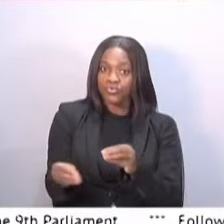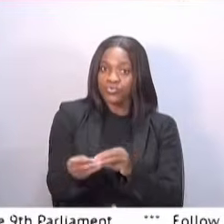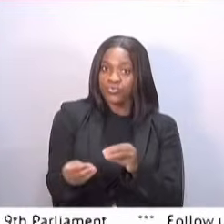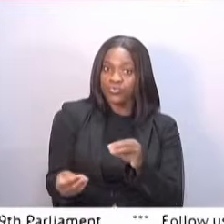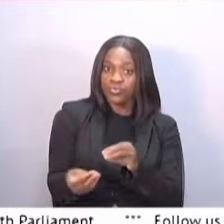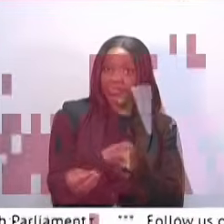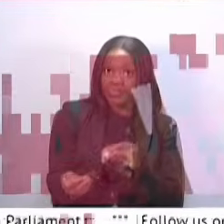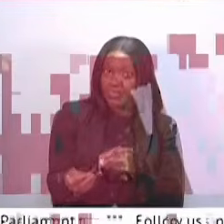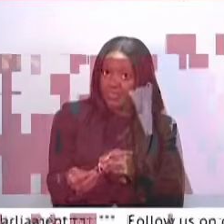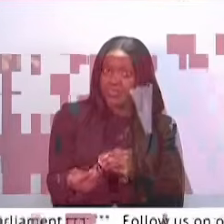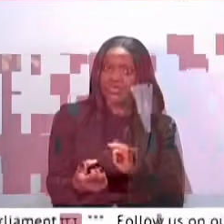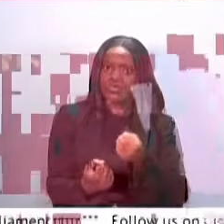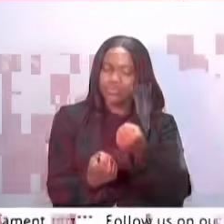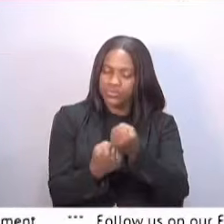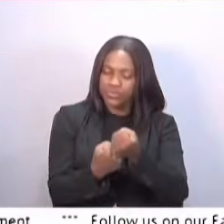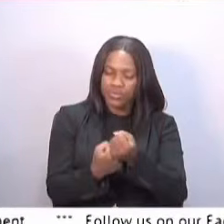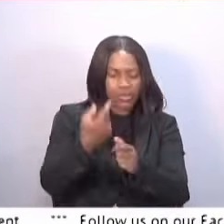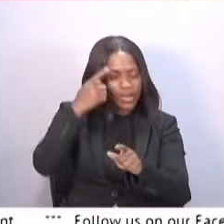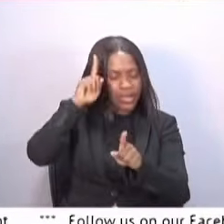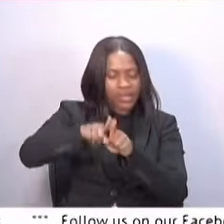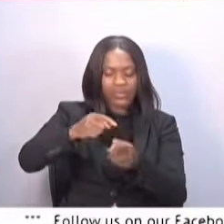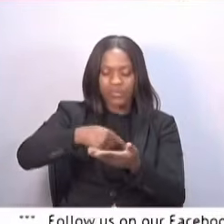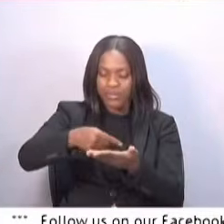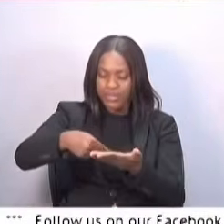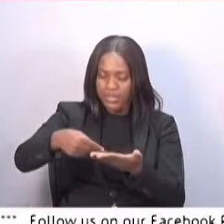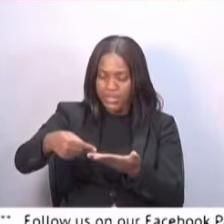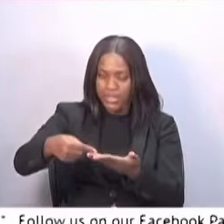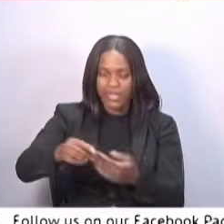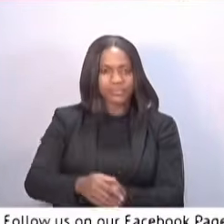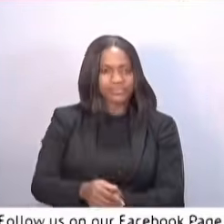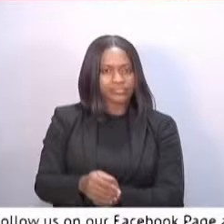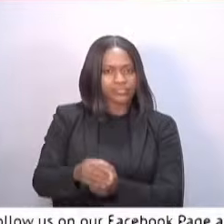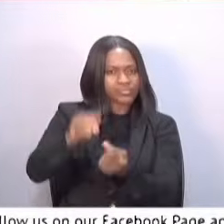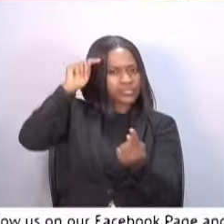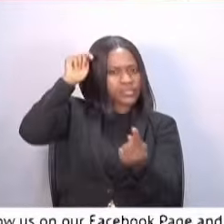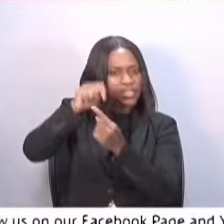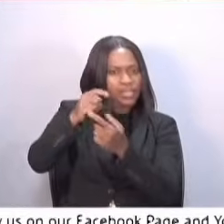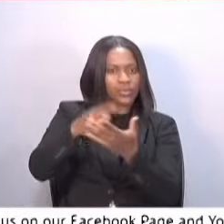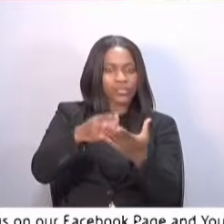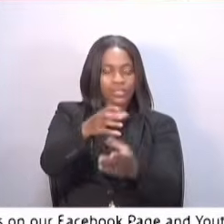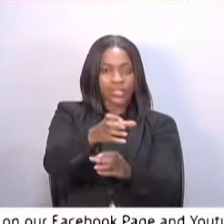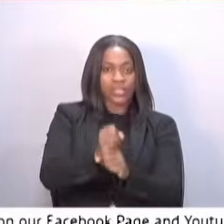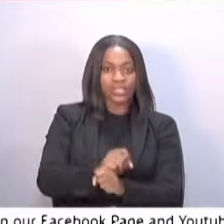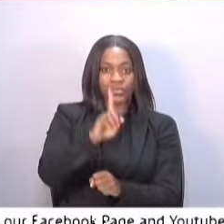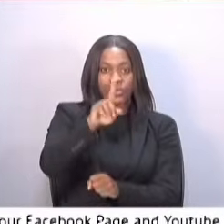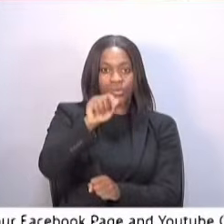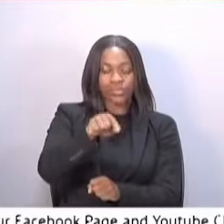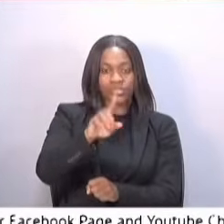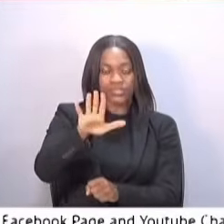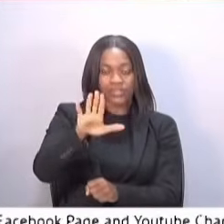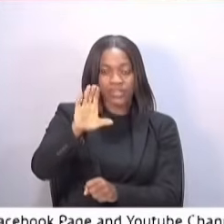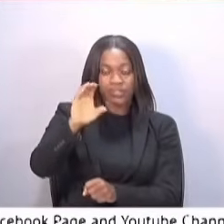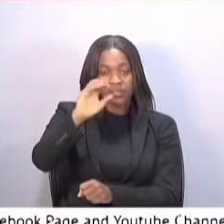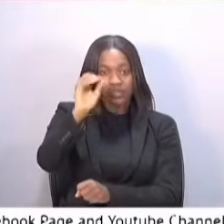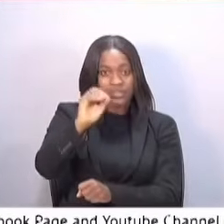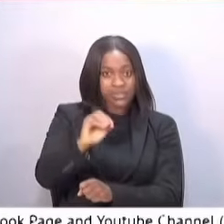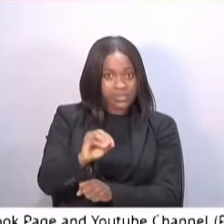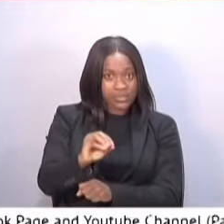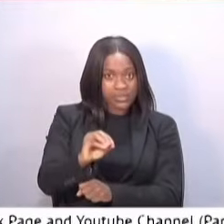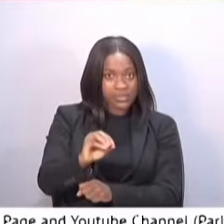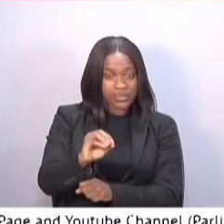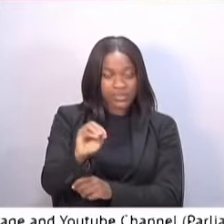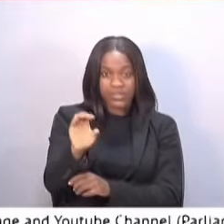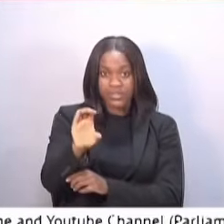that we have signed. And the ultimate aim is to achieve the 1.5 degrees Celsius of